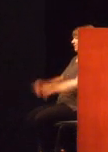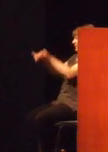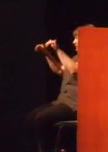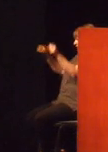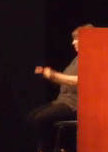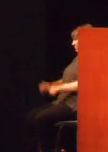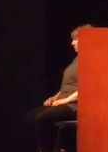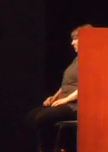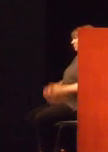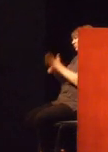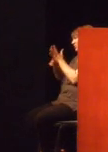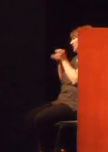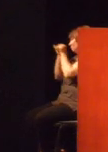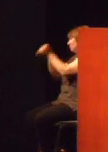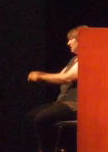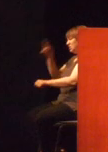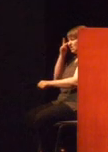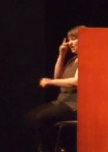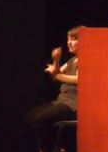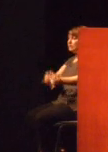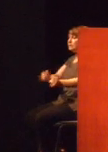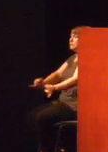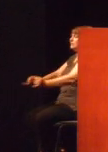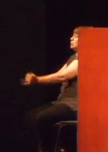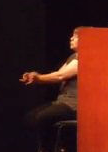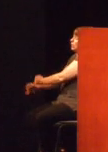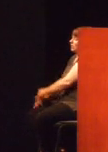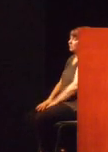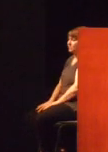kind of stuck there, seeing racism as individual and also